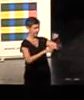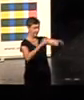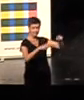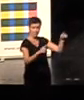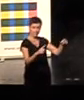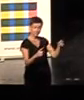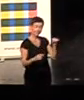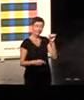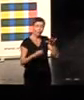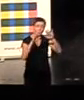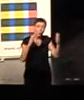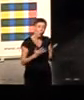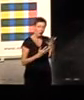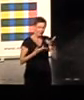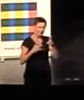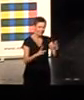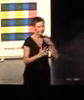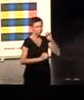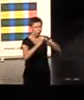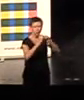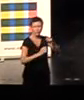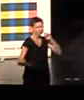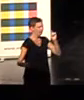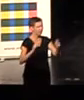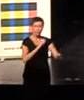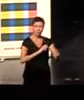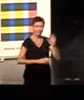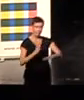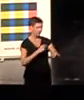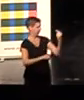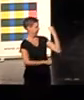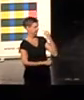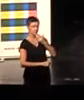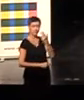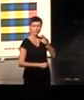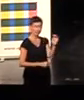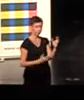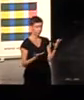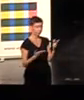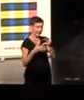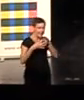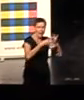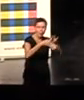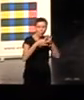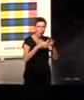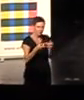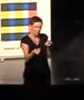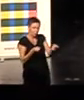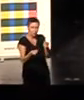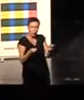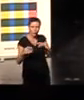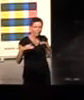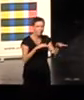is nou structure totally different lead and in the nineteenth century networks grand espace of flows waarop